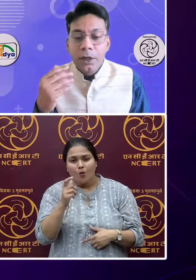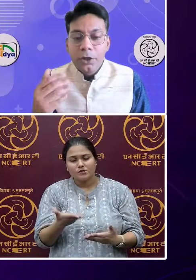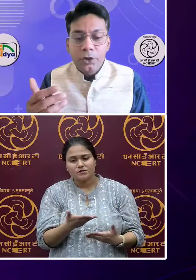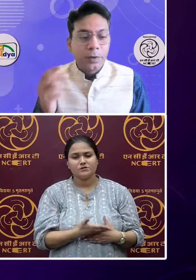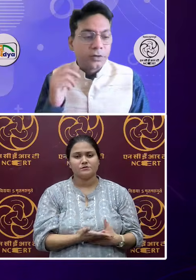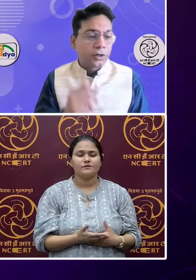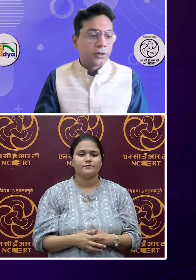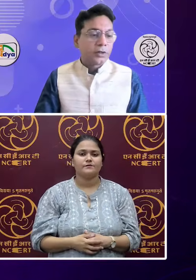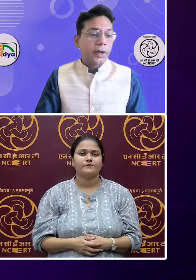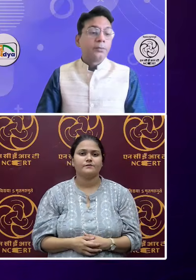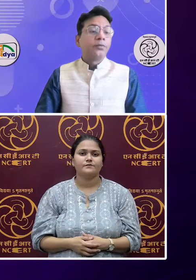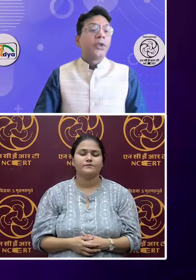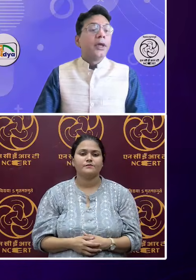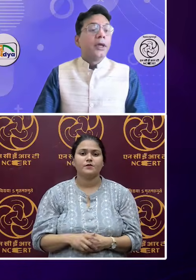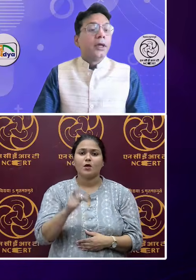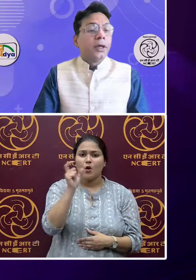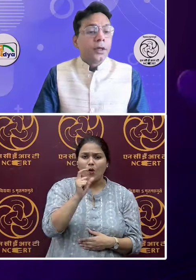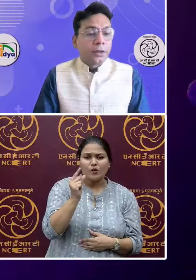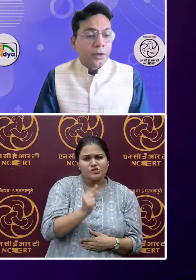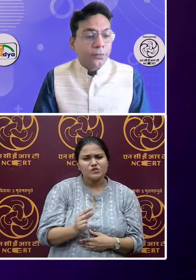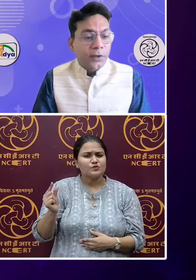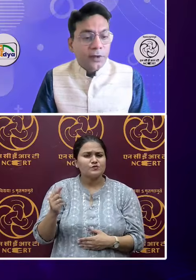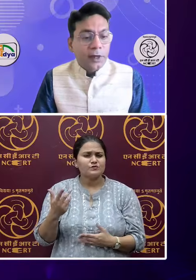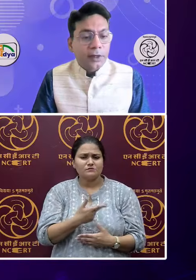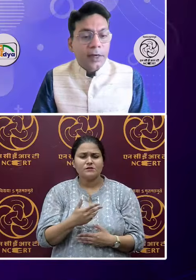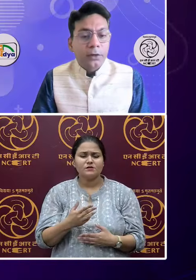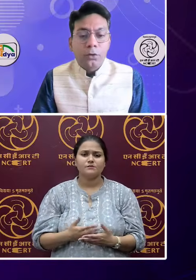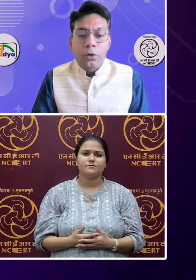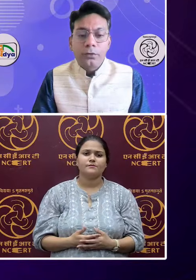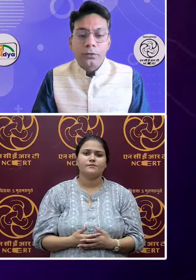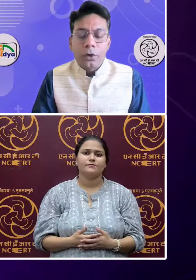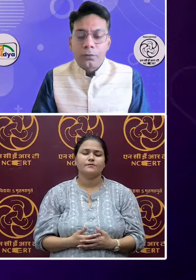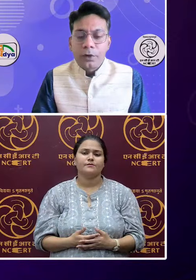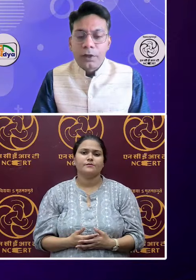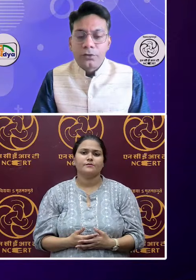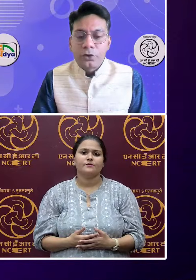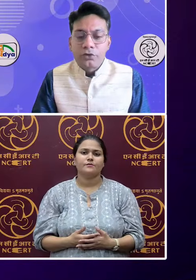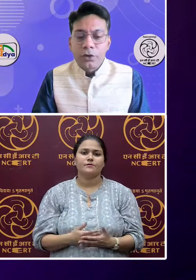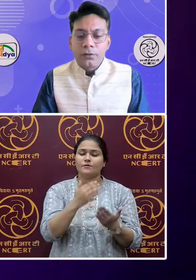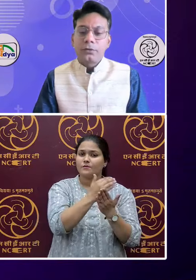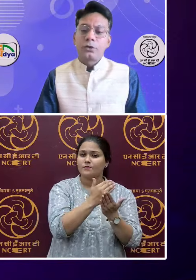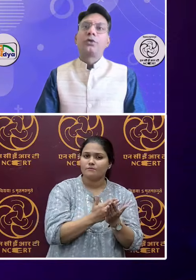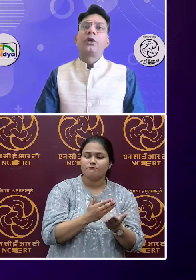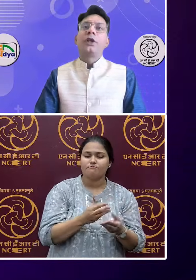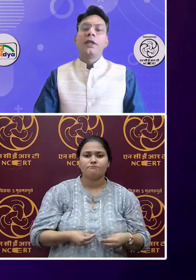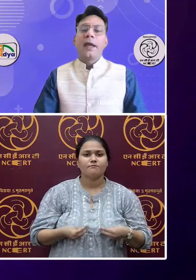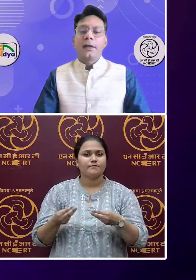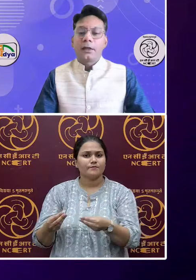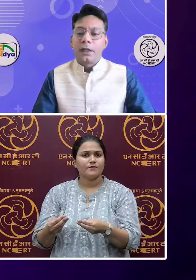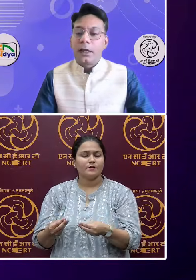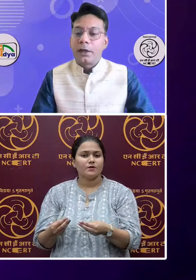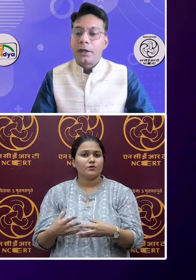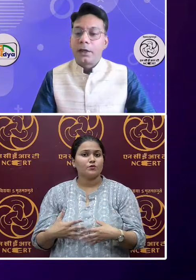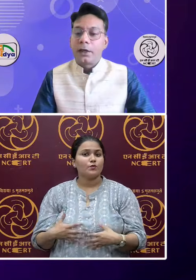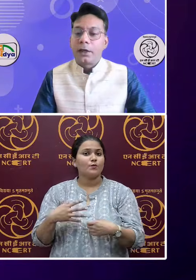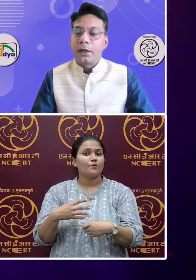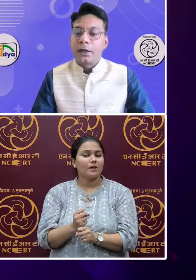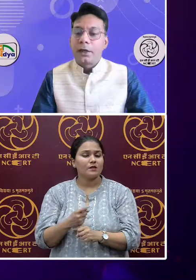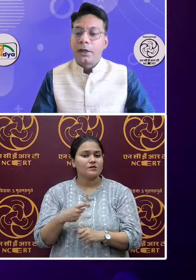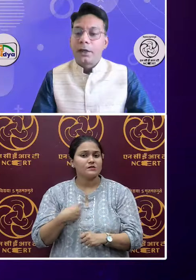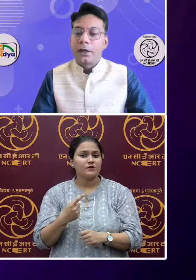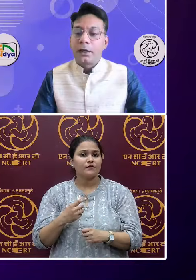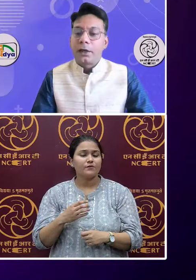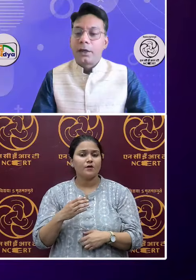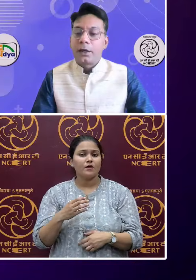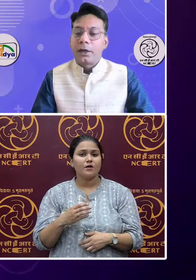many universities, correct. They facilitate course offering institutions to create their course